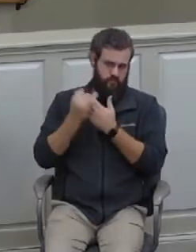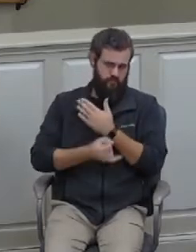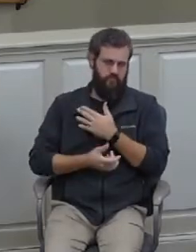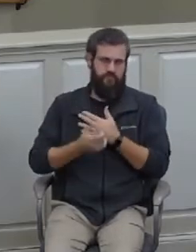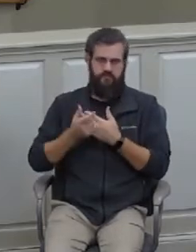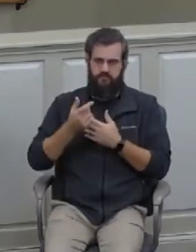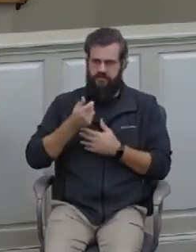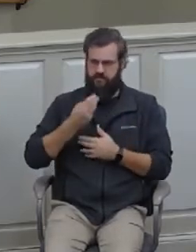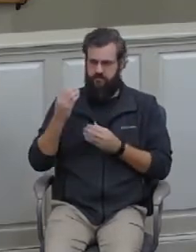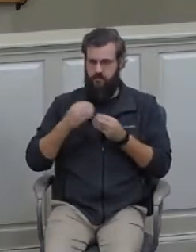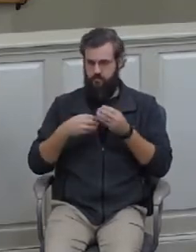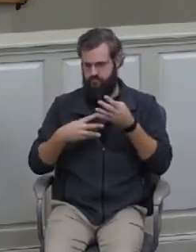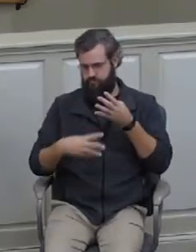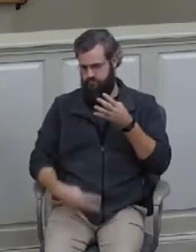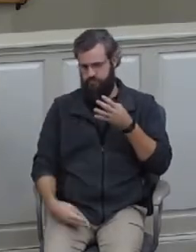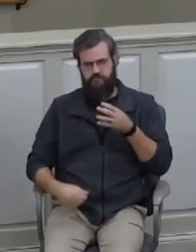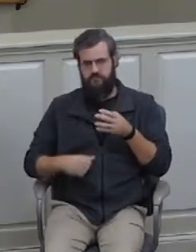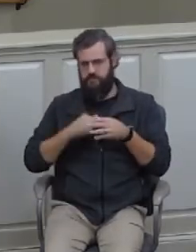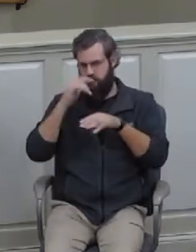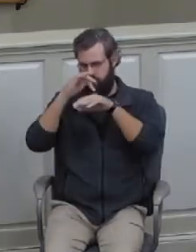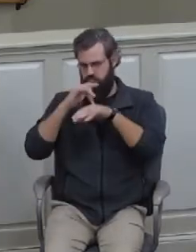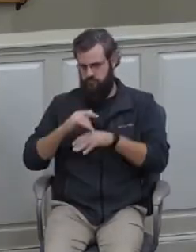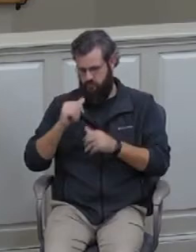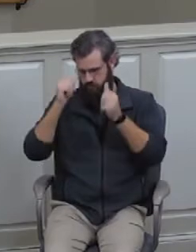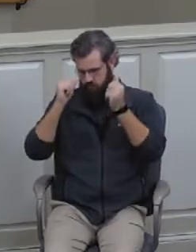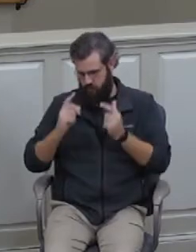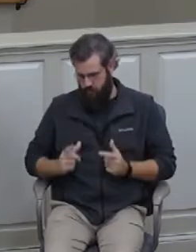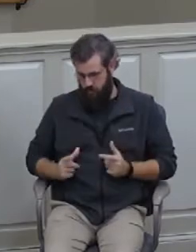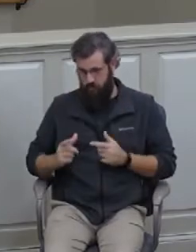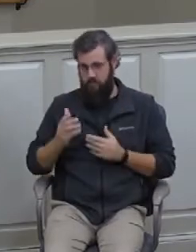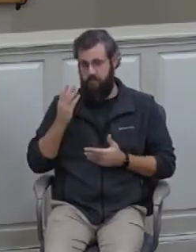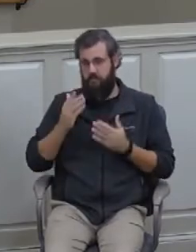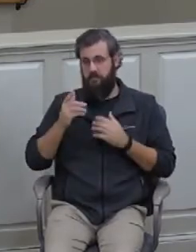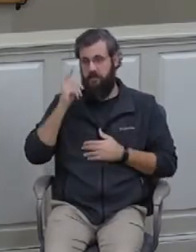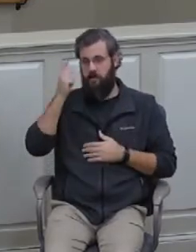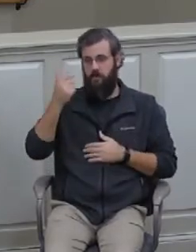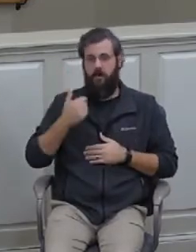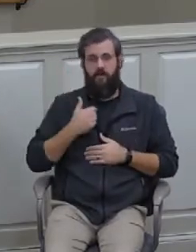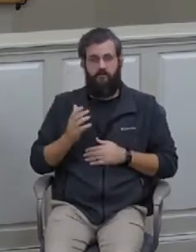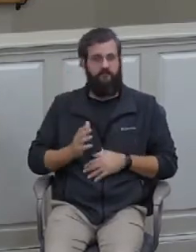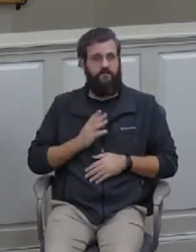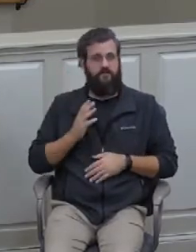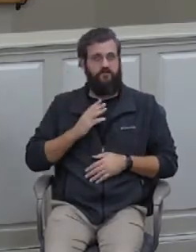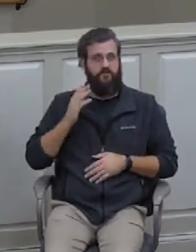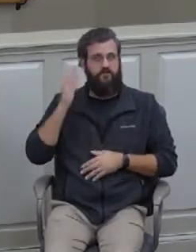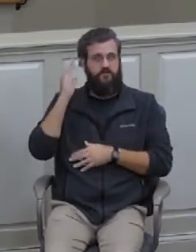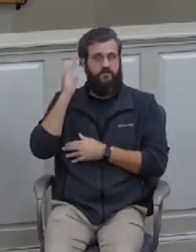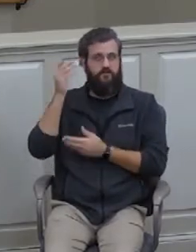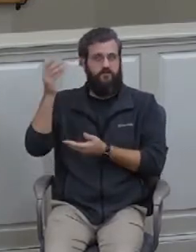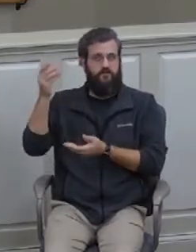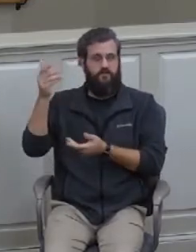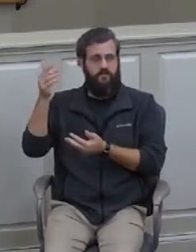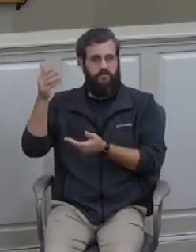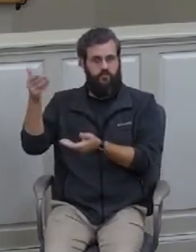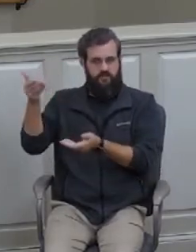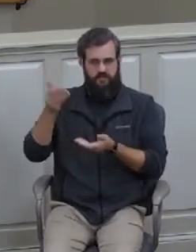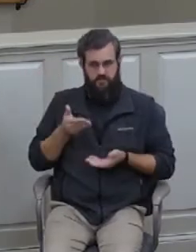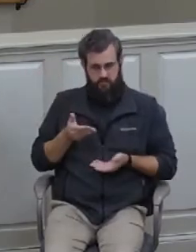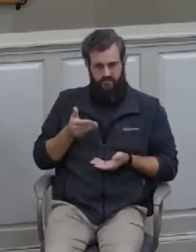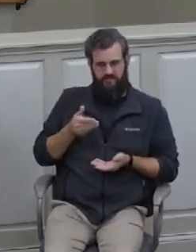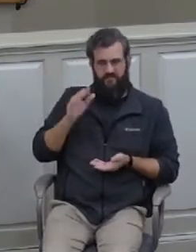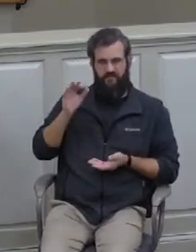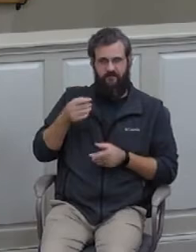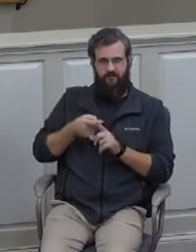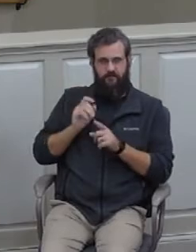of others also, but I won't go through that. We'll probably have more and maybe an official presentation from someone at the